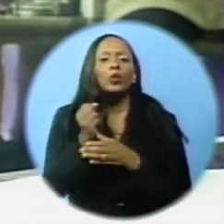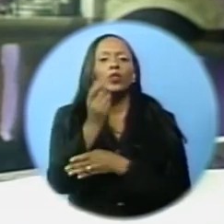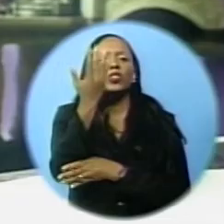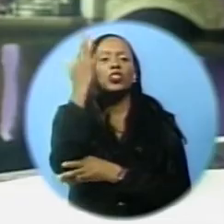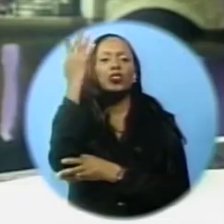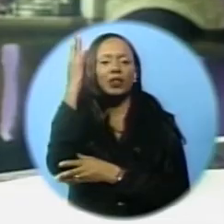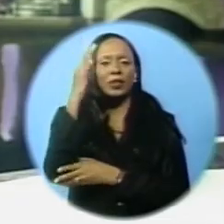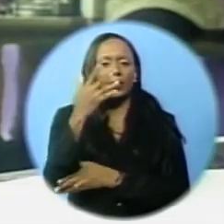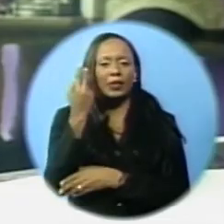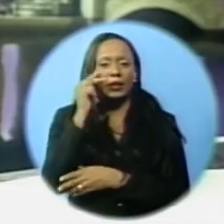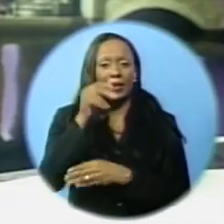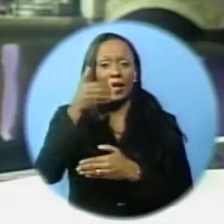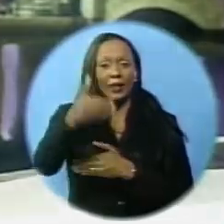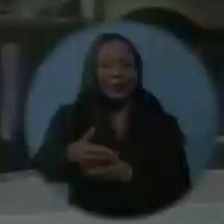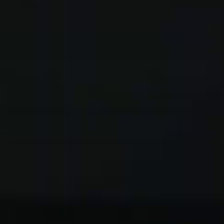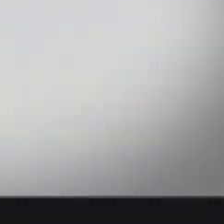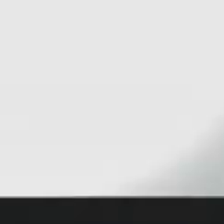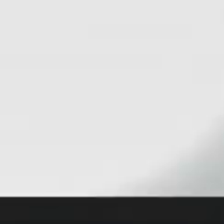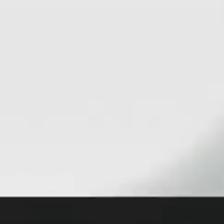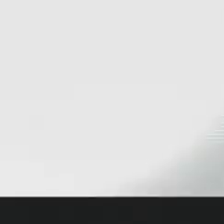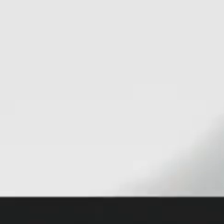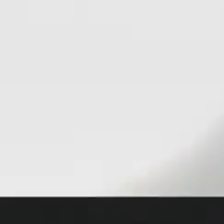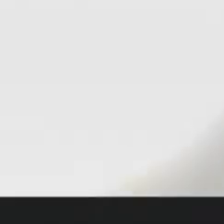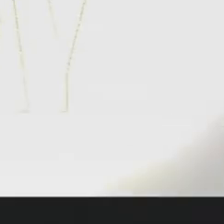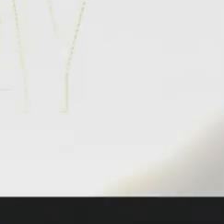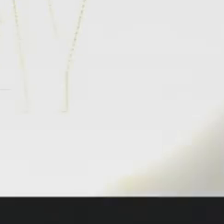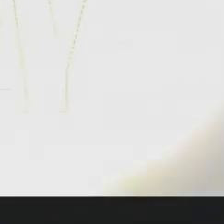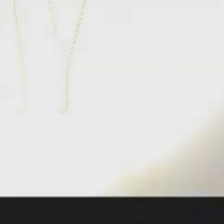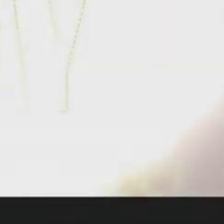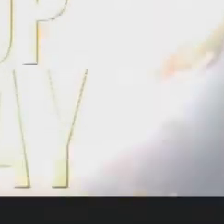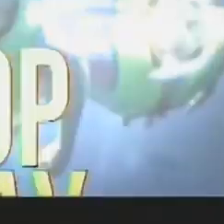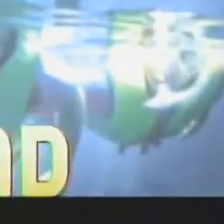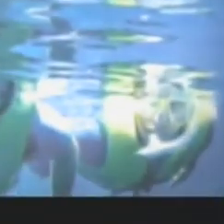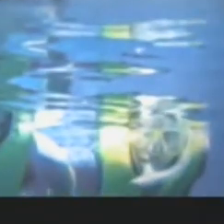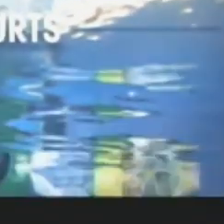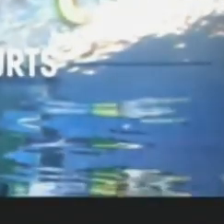Evening News. Shop today and experience at